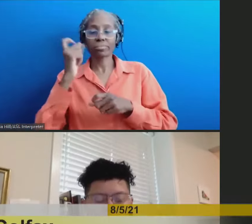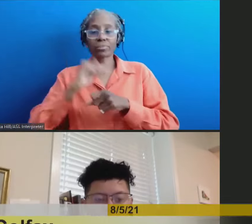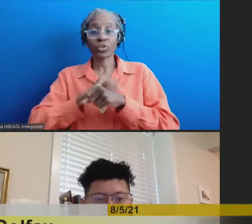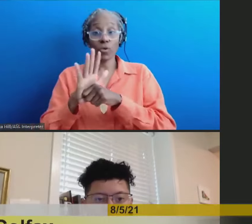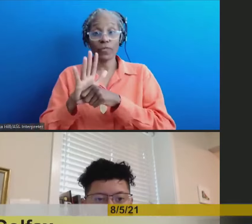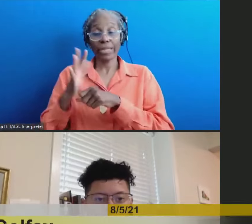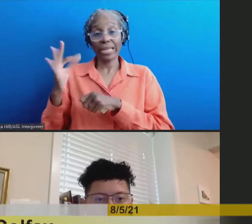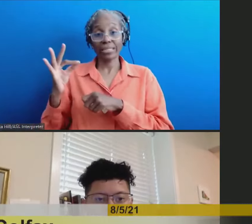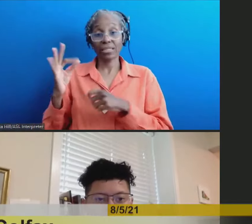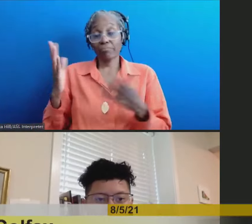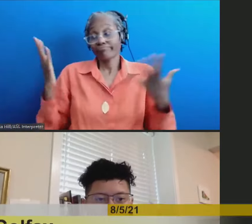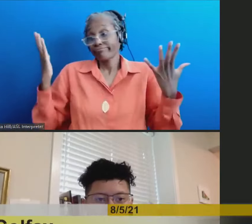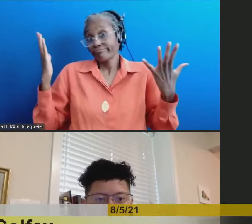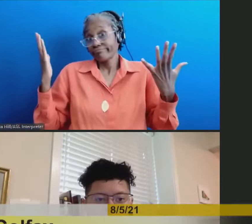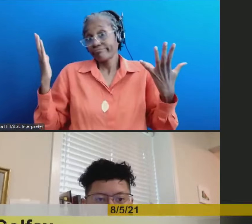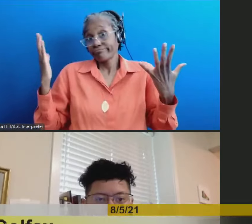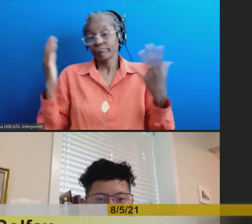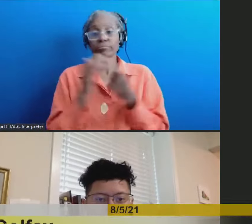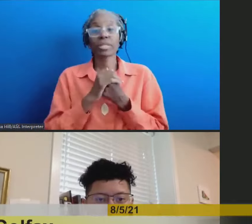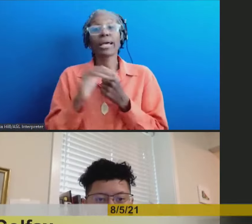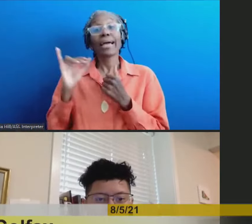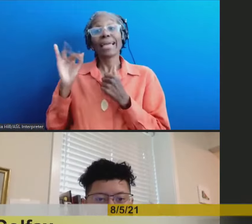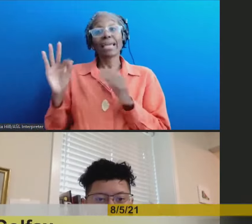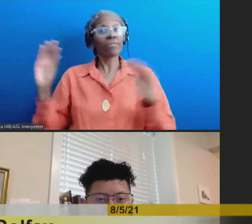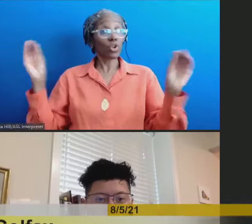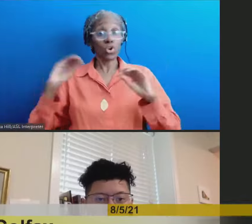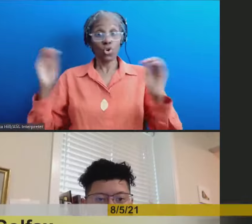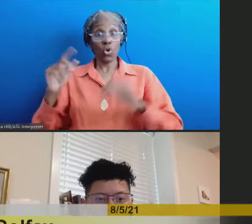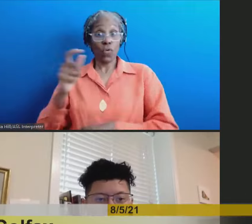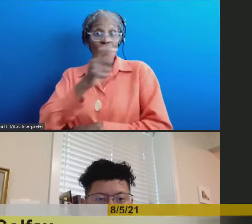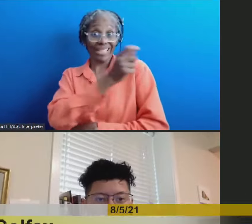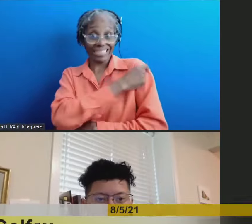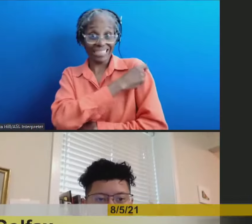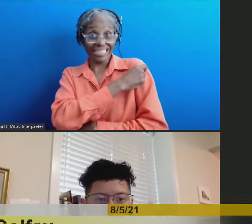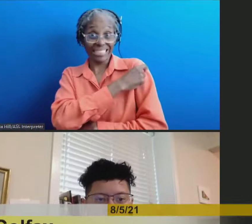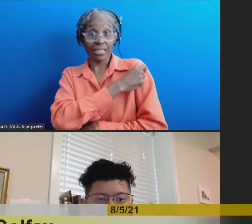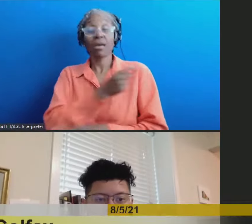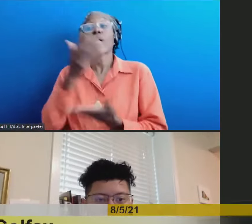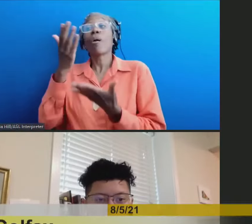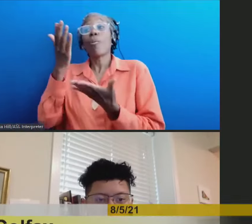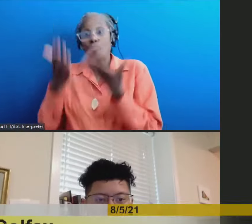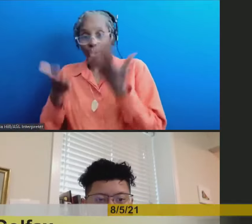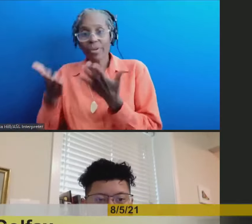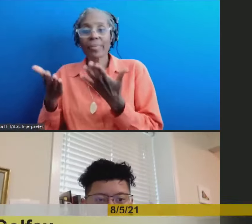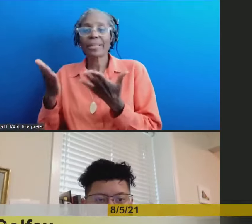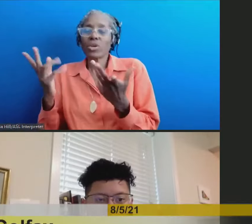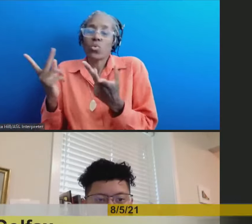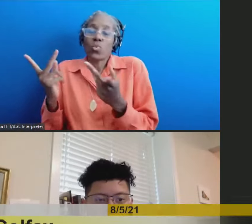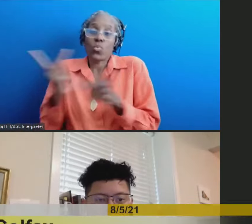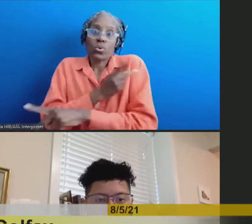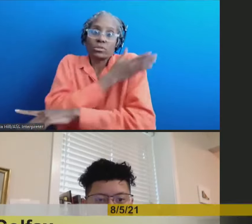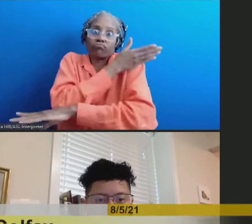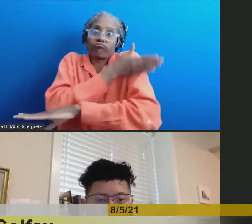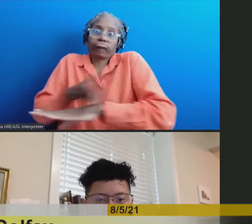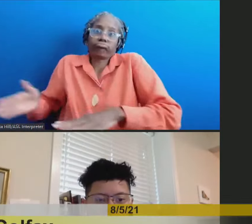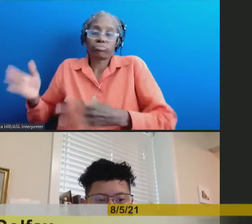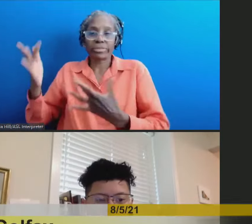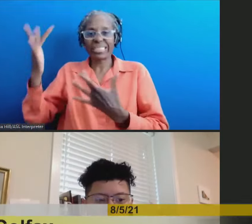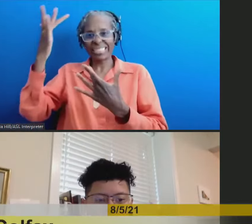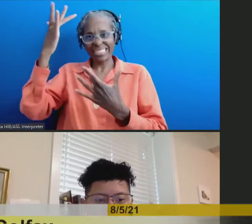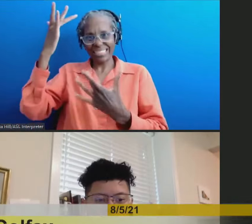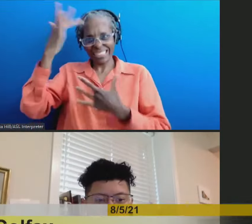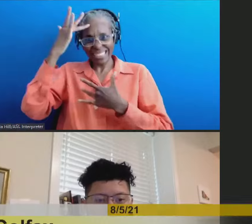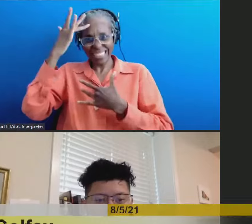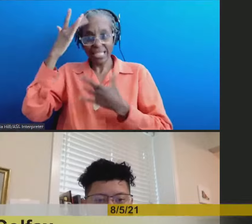And this is the fact that if they hadn't gotten the vaccine, it's highly likely they'd be much more sick, right? Possibly